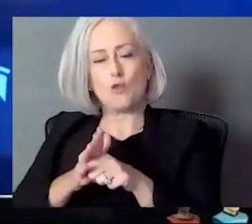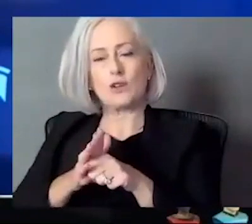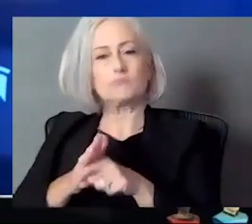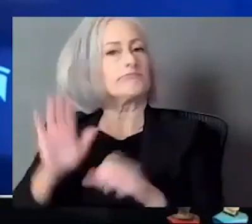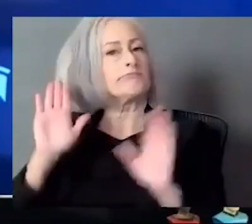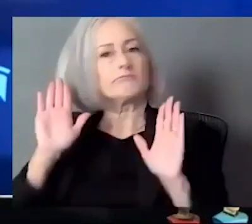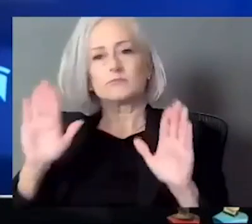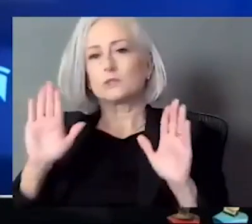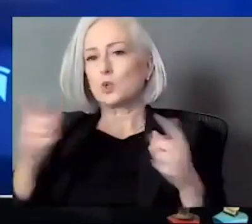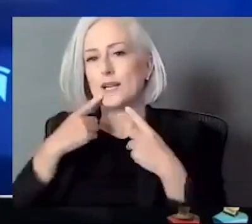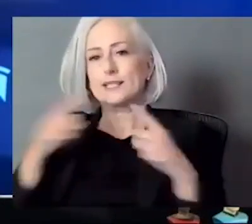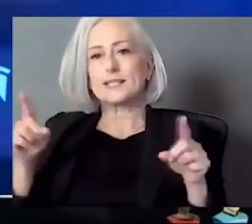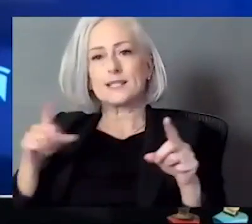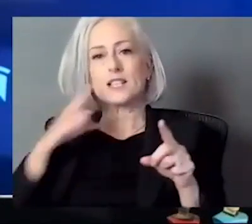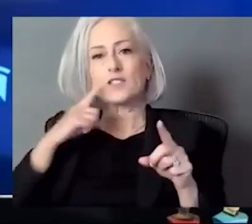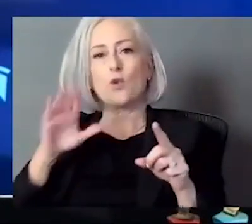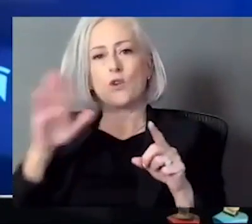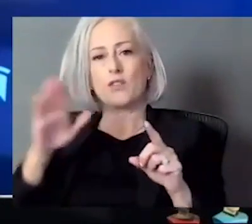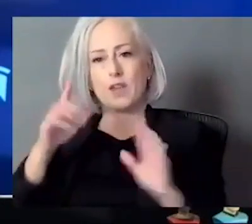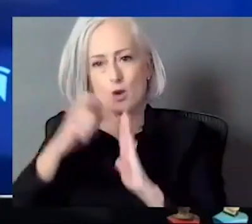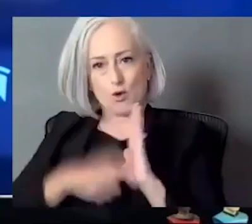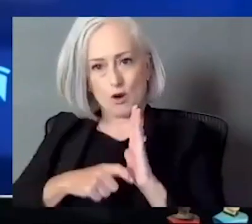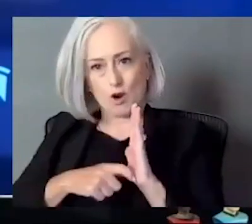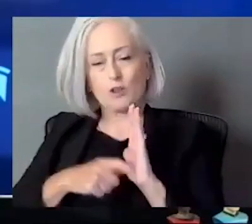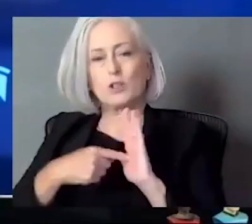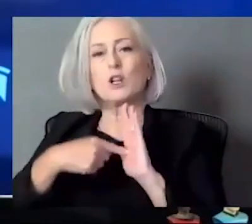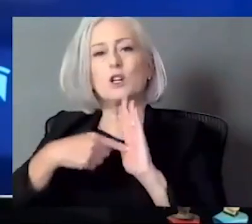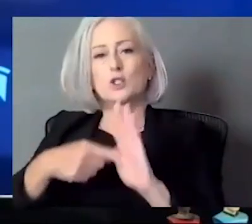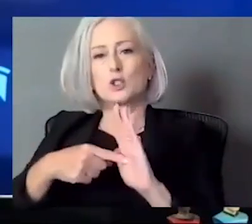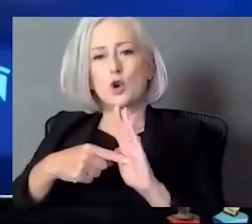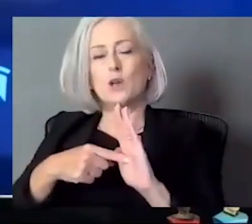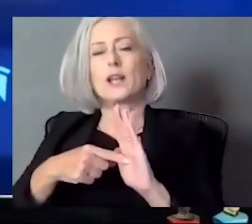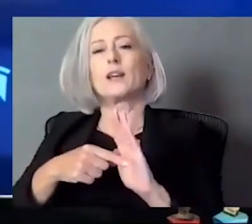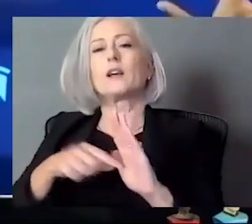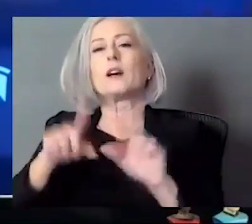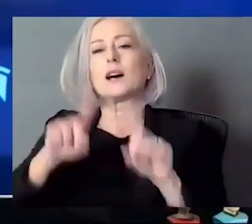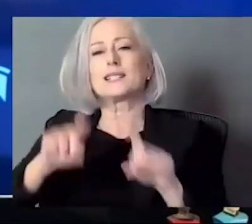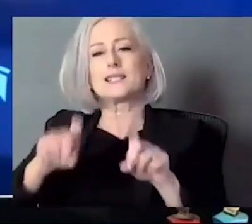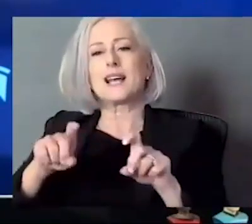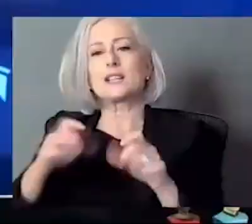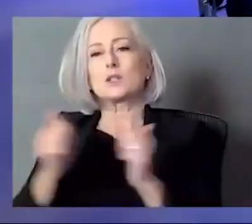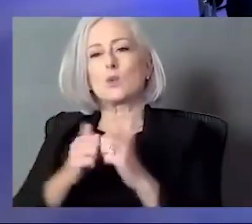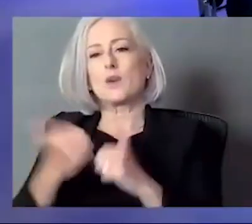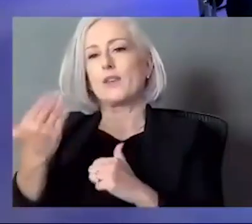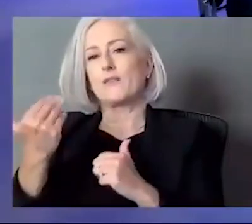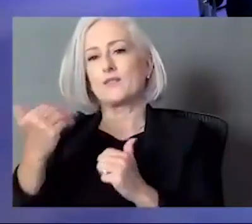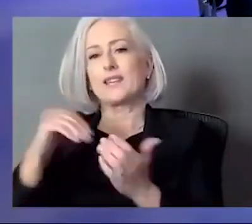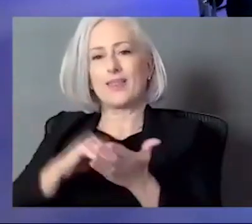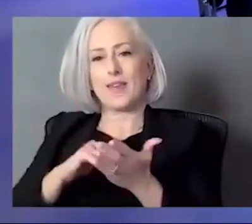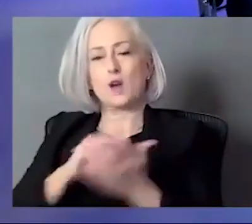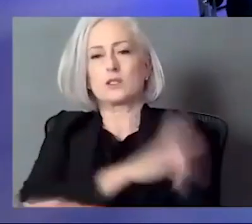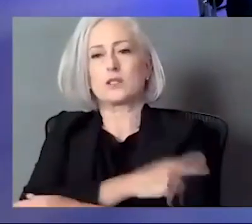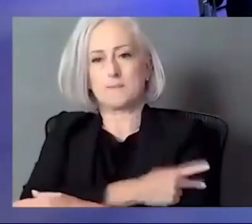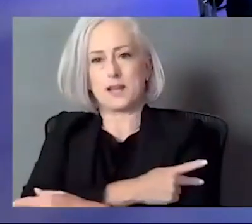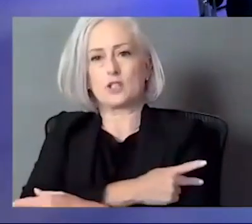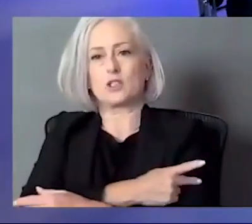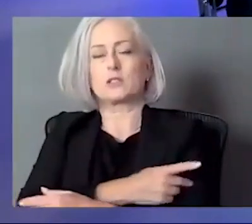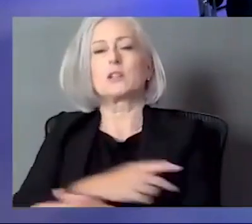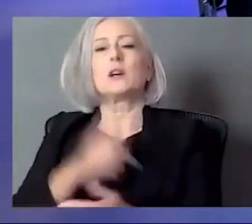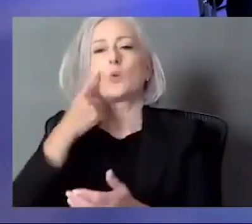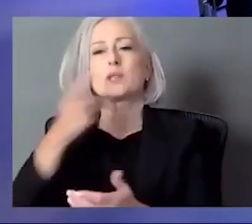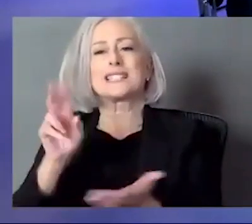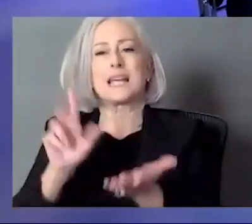article representing a study of phase 3 trial, 15,000 patients, that's published in the New England Journal of Medicine. Yeah, again, it is just